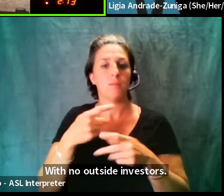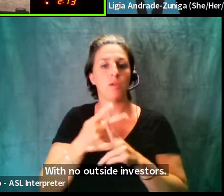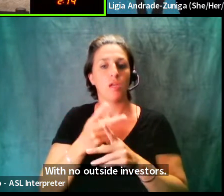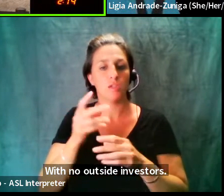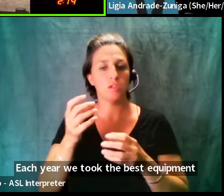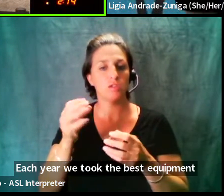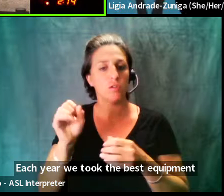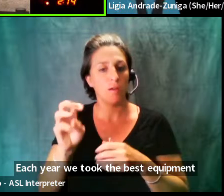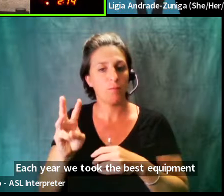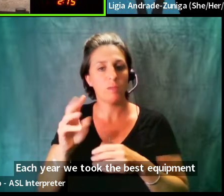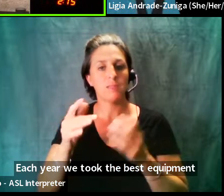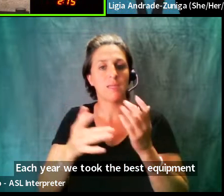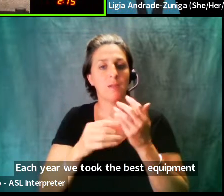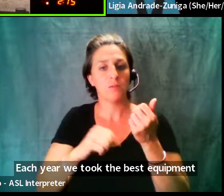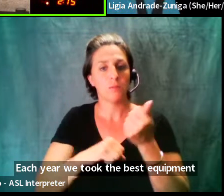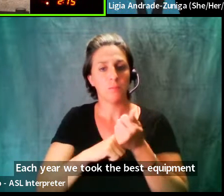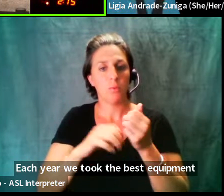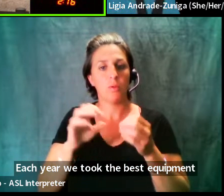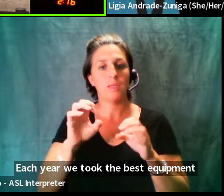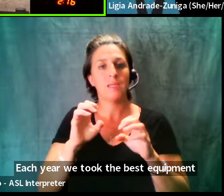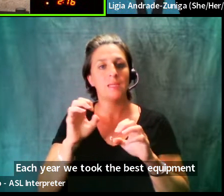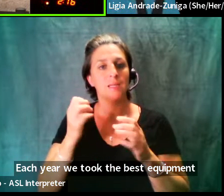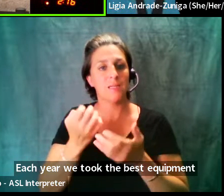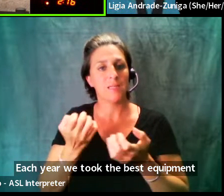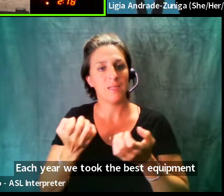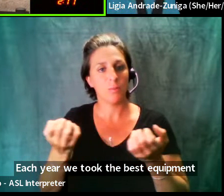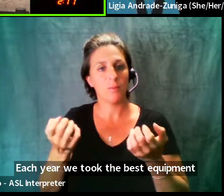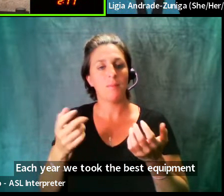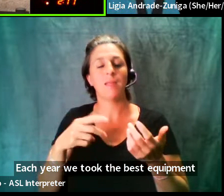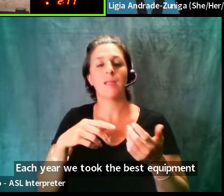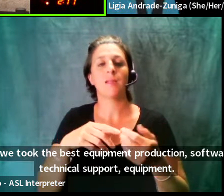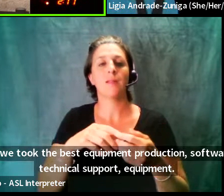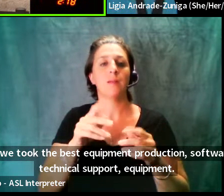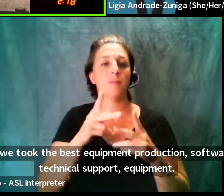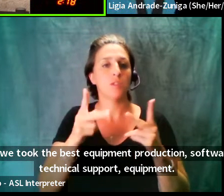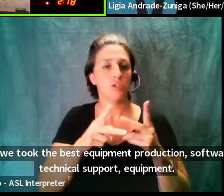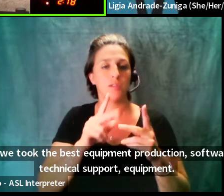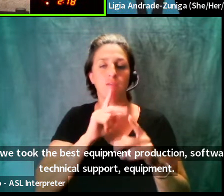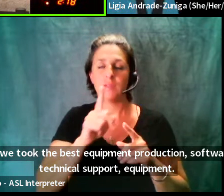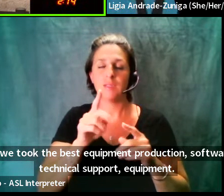technical support equipment to position us to be very competitive going forward.